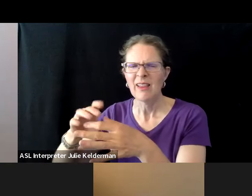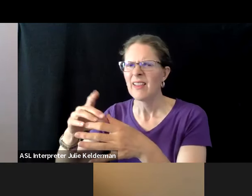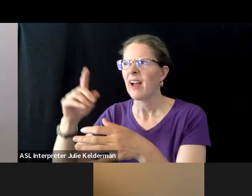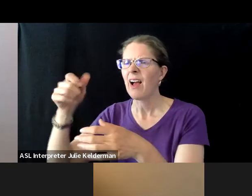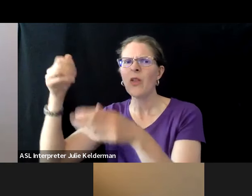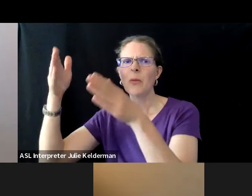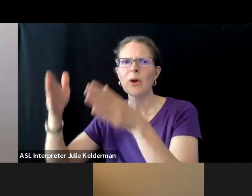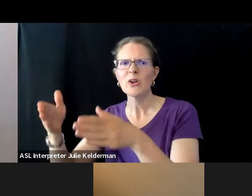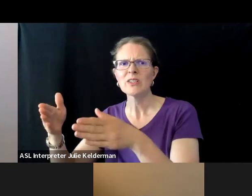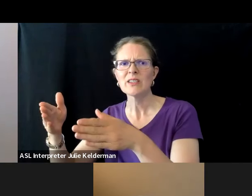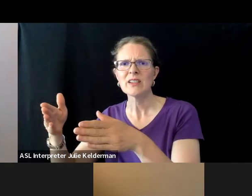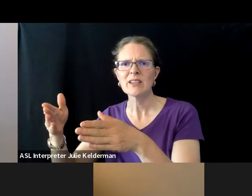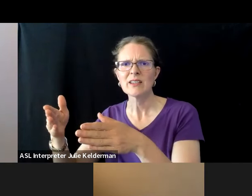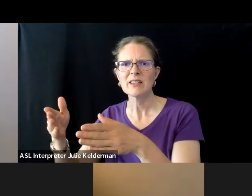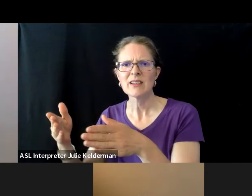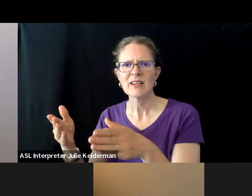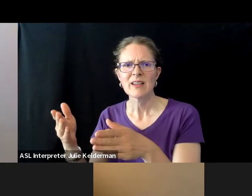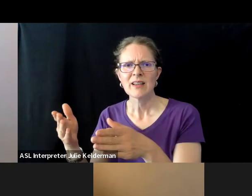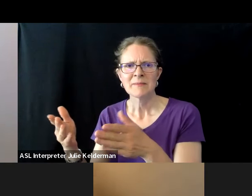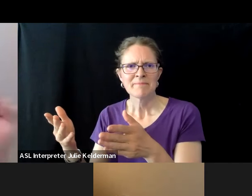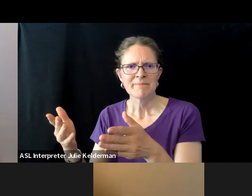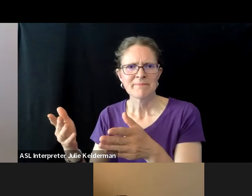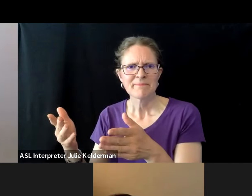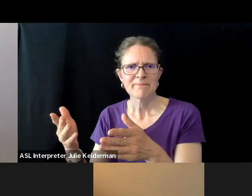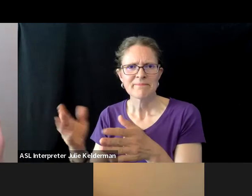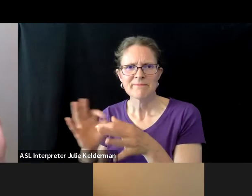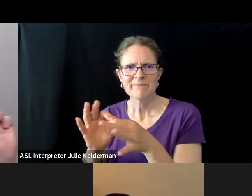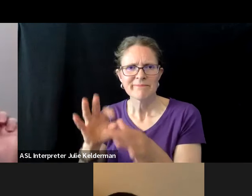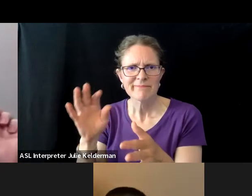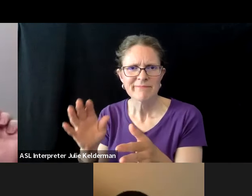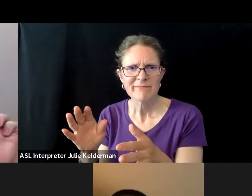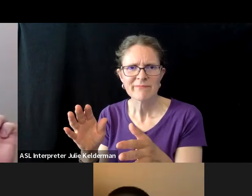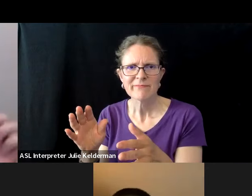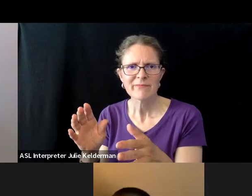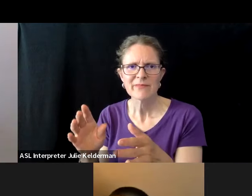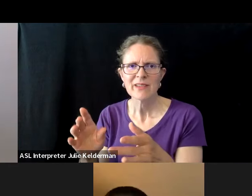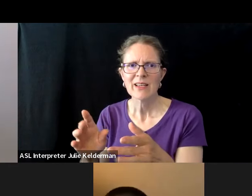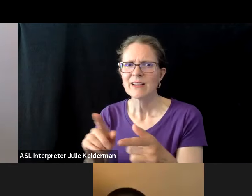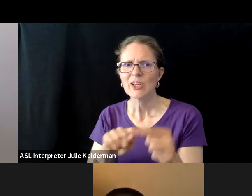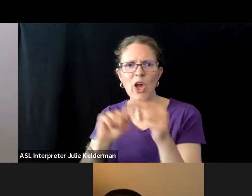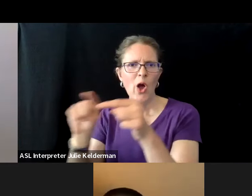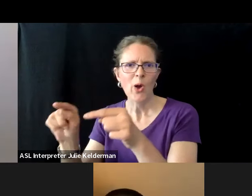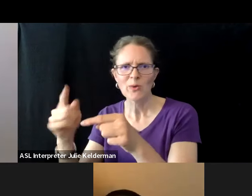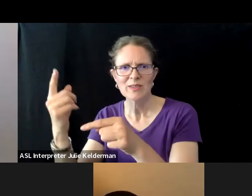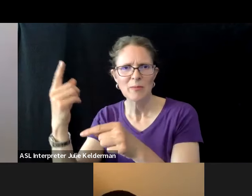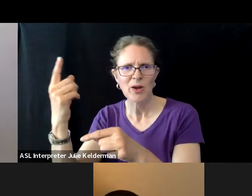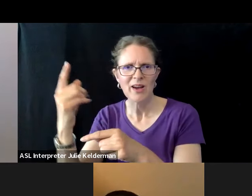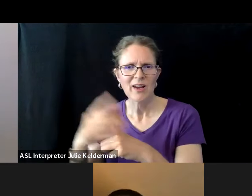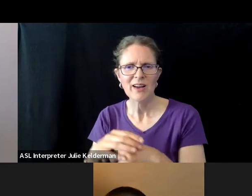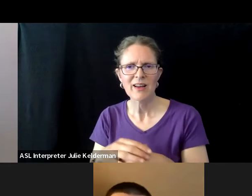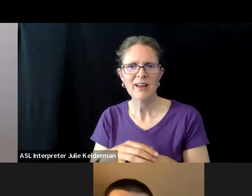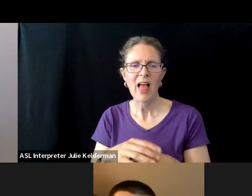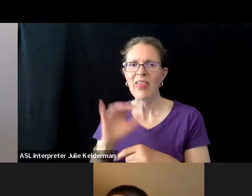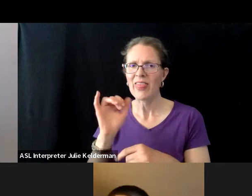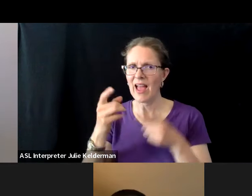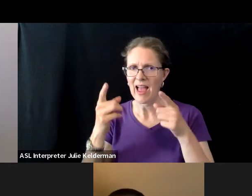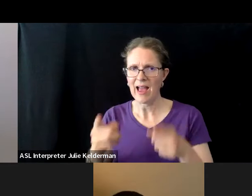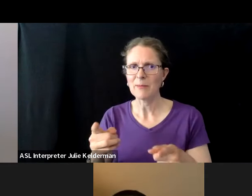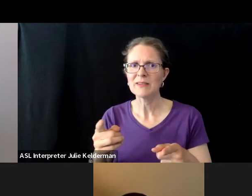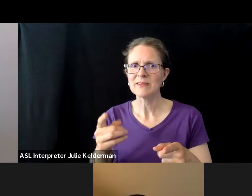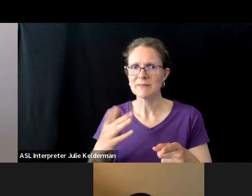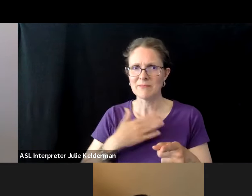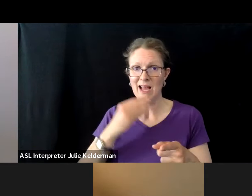could unlock that like a Lime or something and then take it wherever they're going. So that happens where I live on I